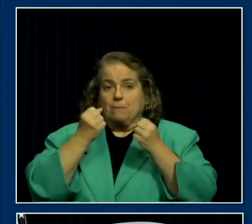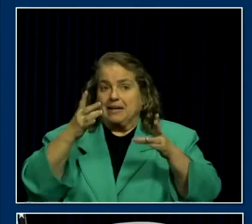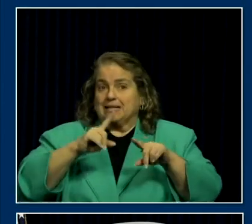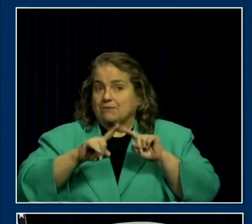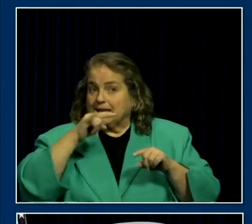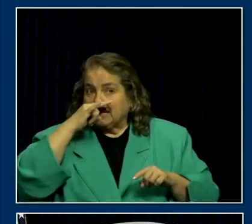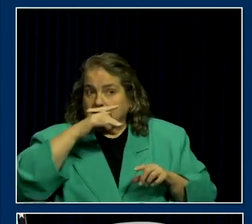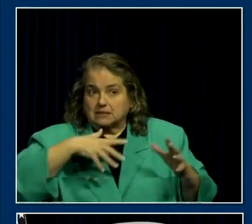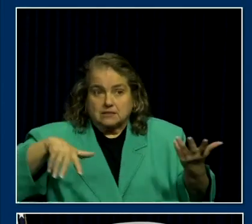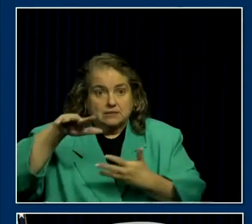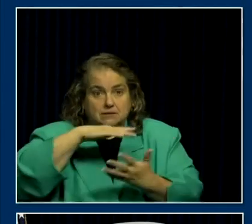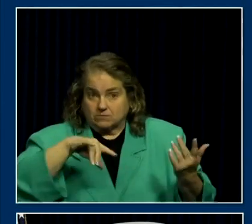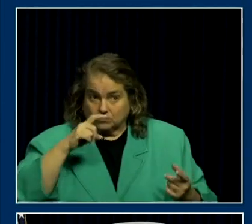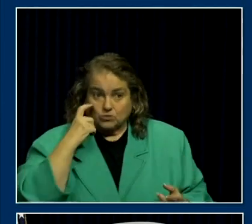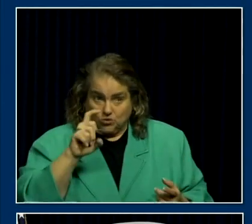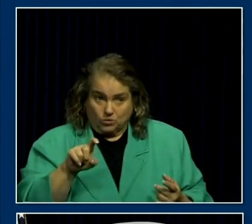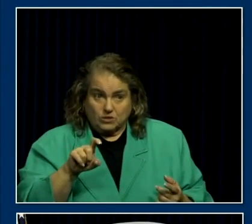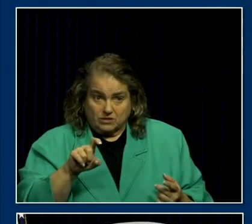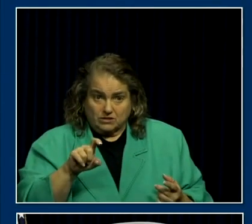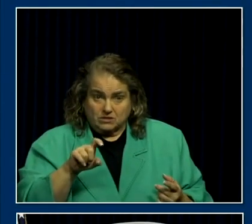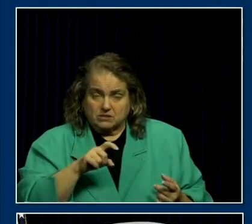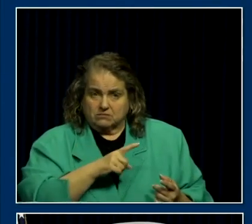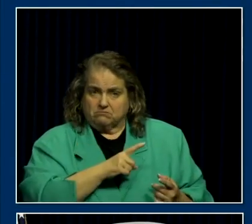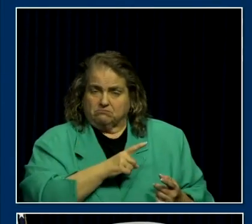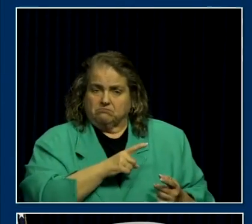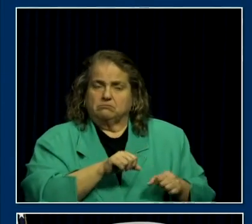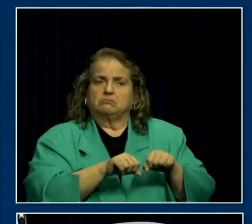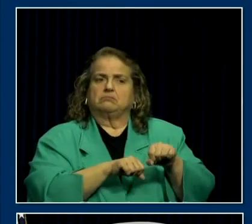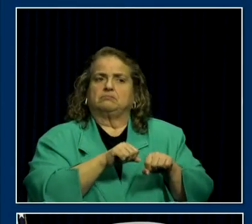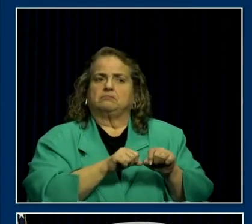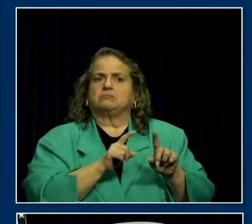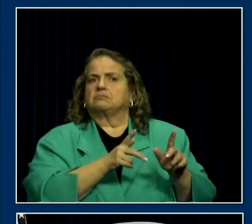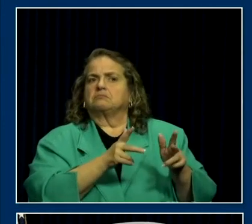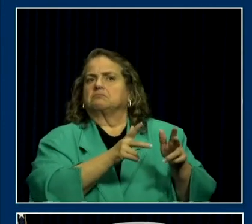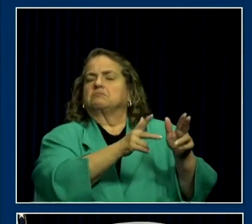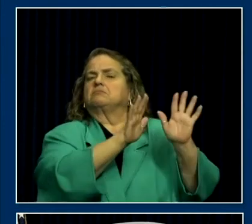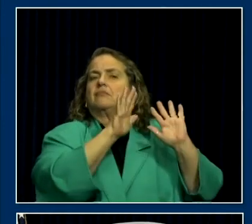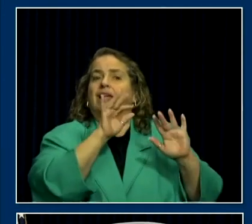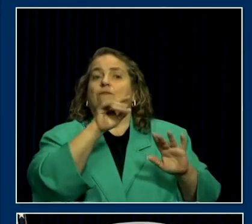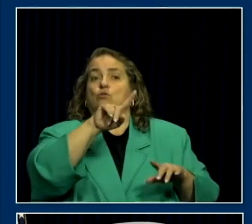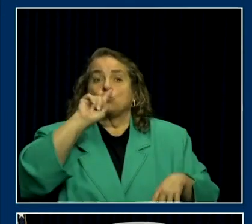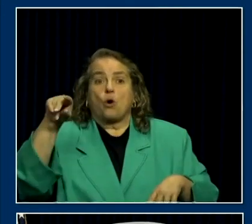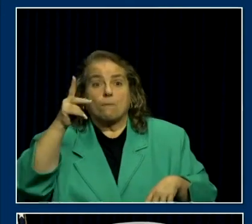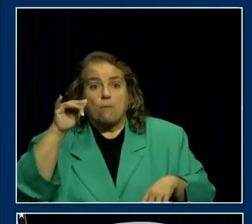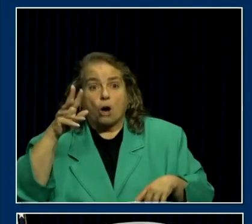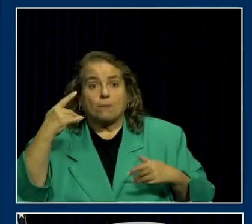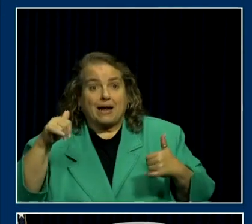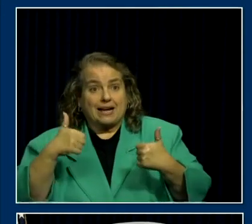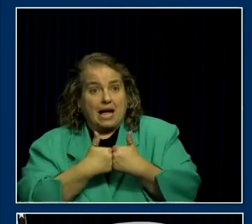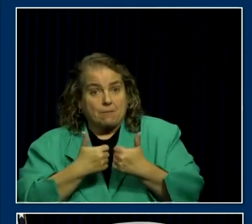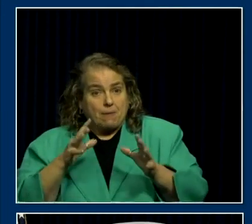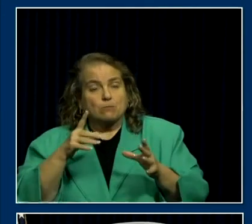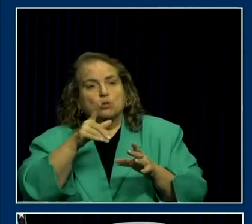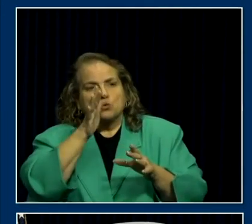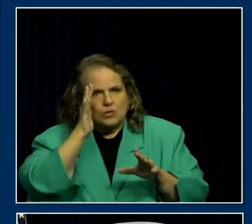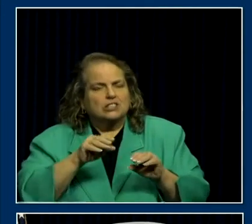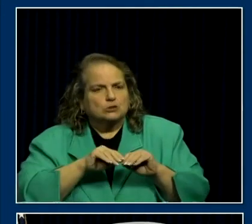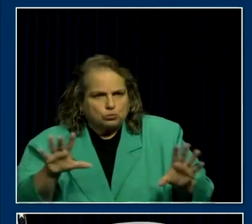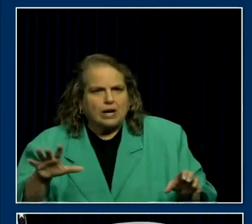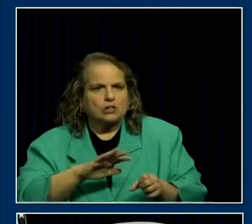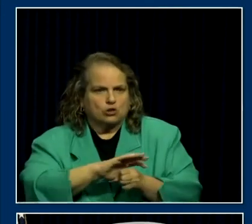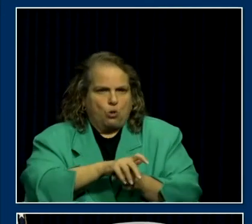other kids. If you are going to a park and playing a game of basketball, you are spreading the coronavirus right